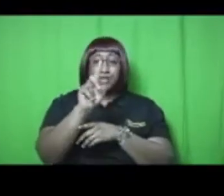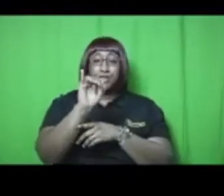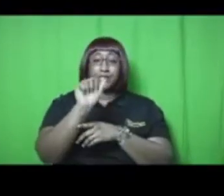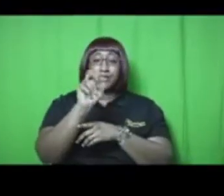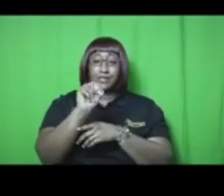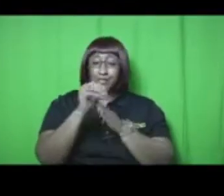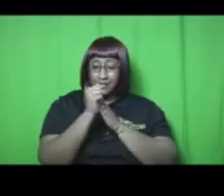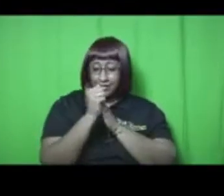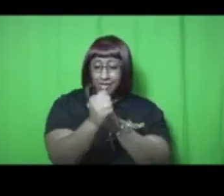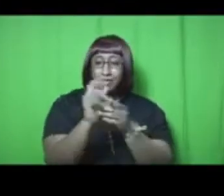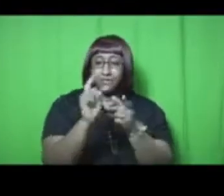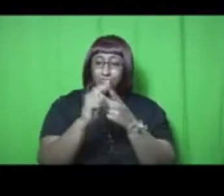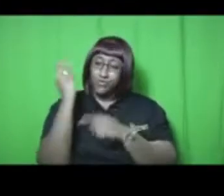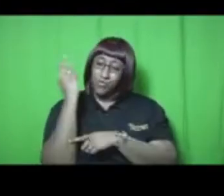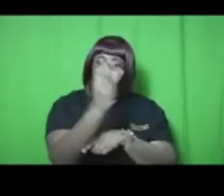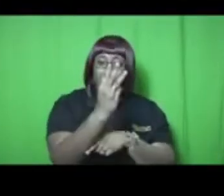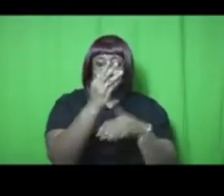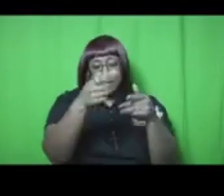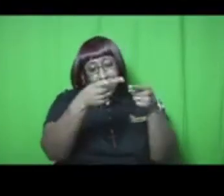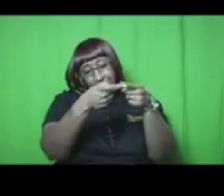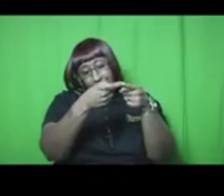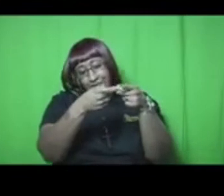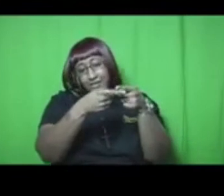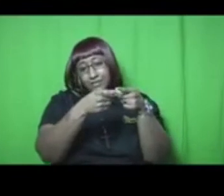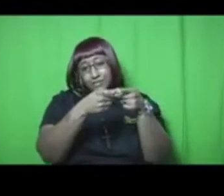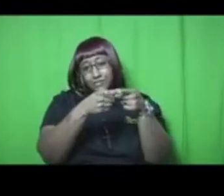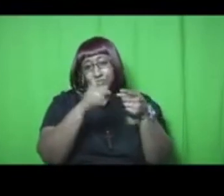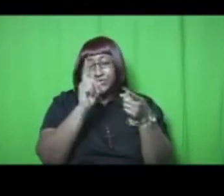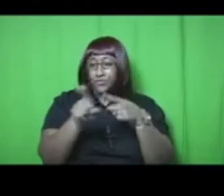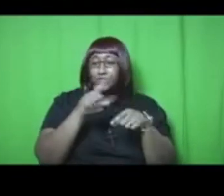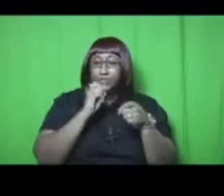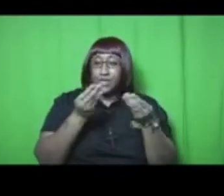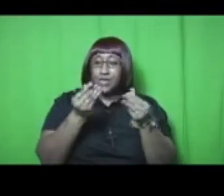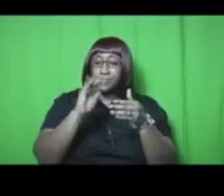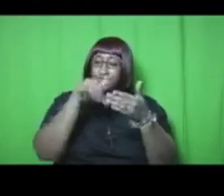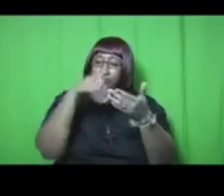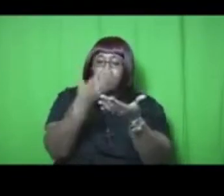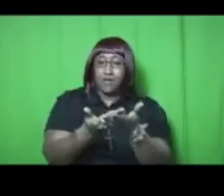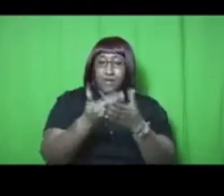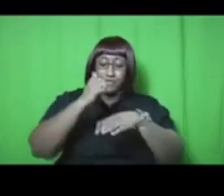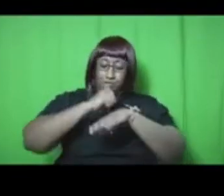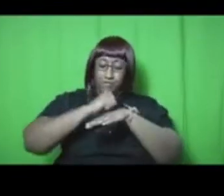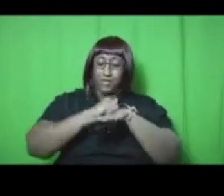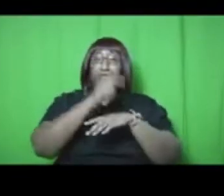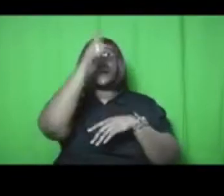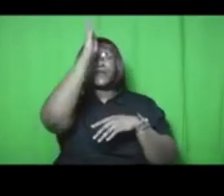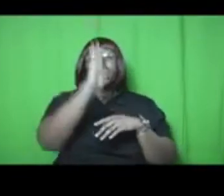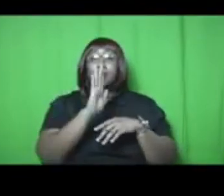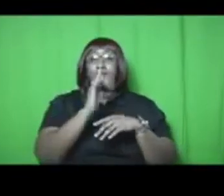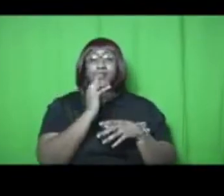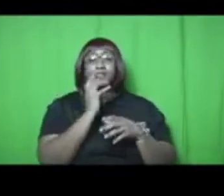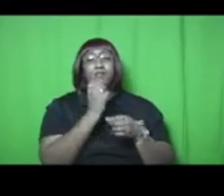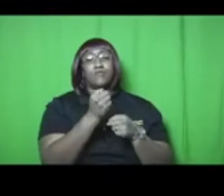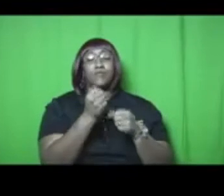led the flock to the west end of the wilderness and came to the mountain of God, Horeb. The angel of the